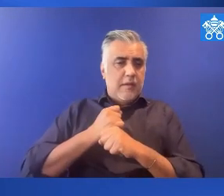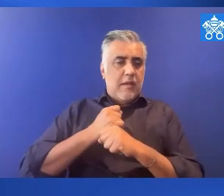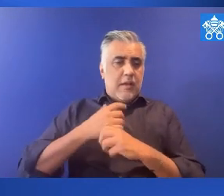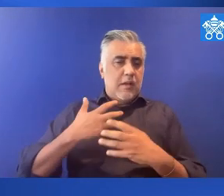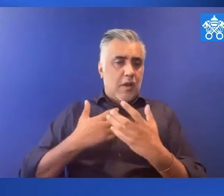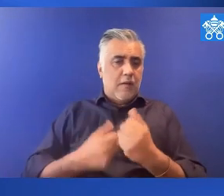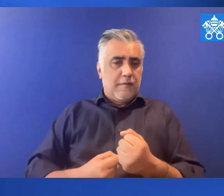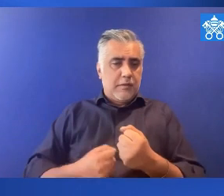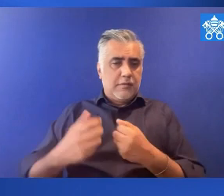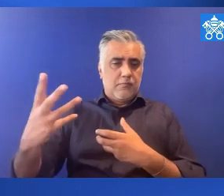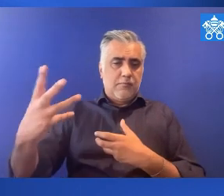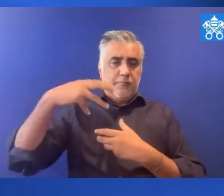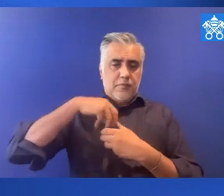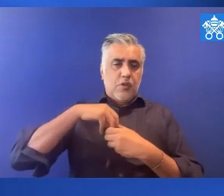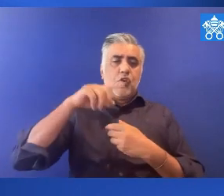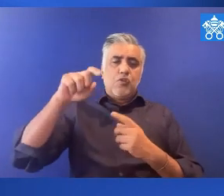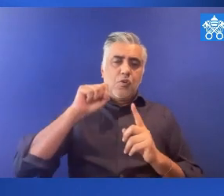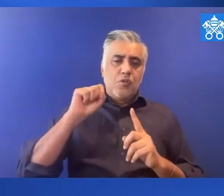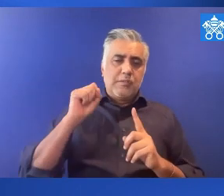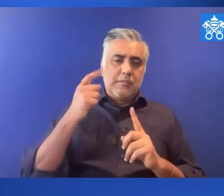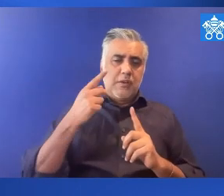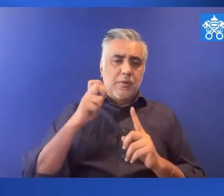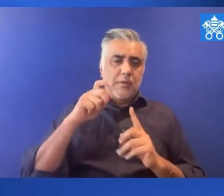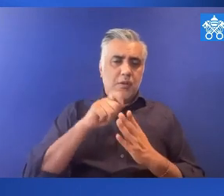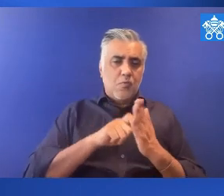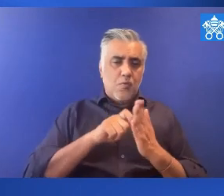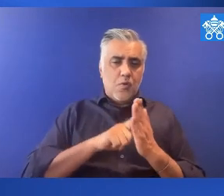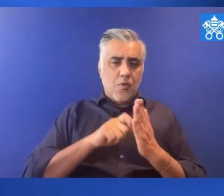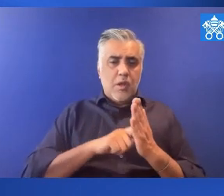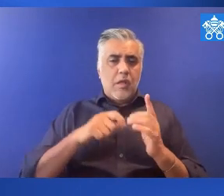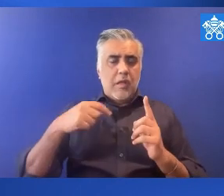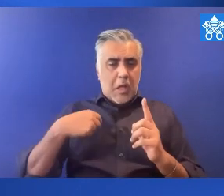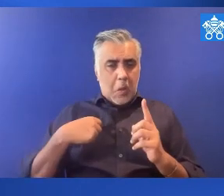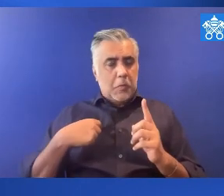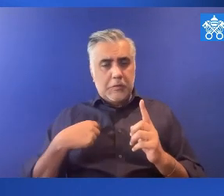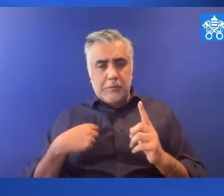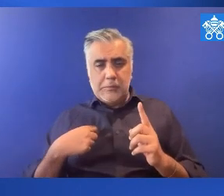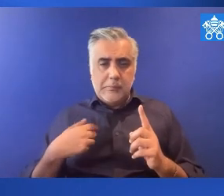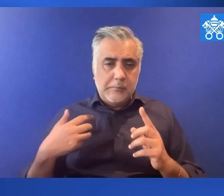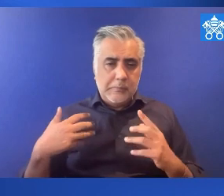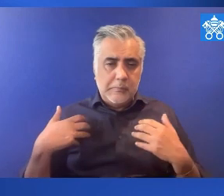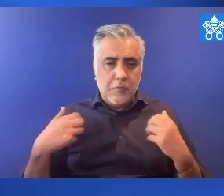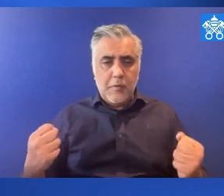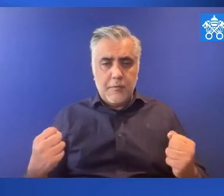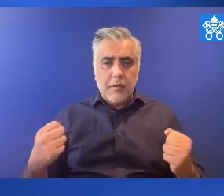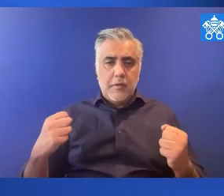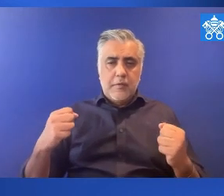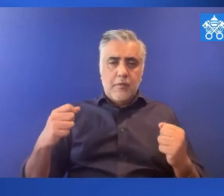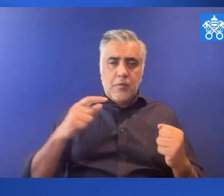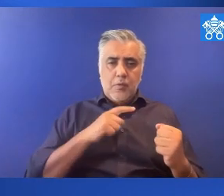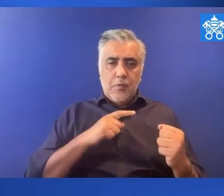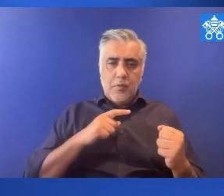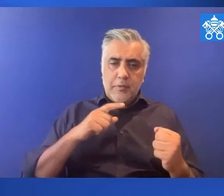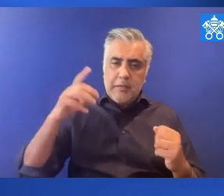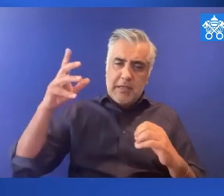transport of love and confidence. Later she would write, I truly was too audacious, but the